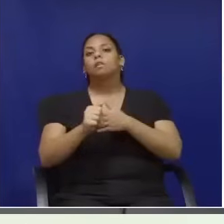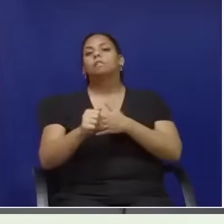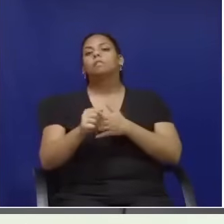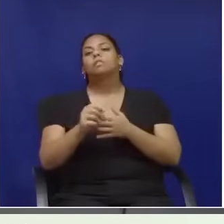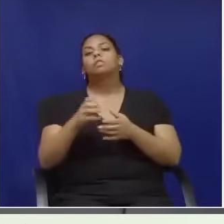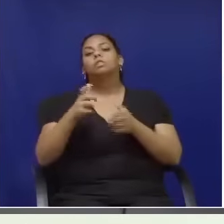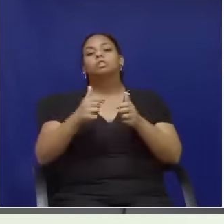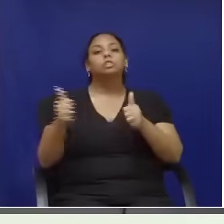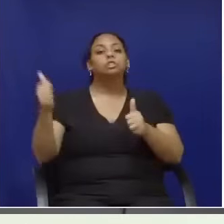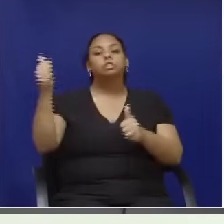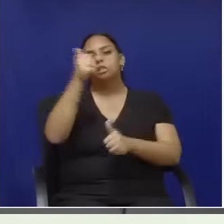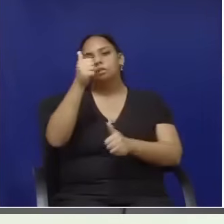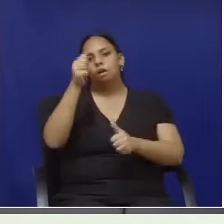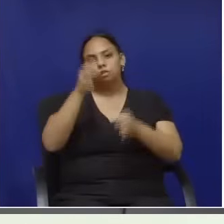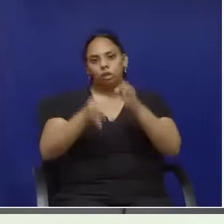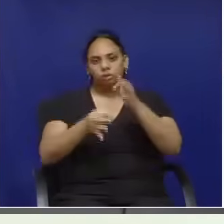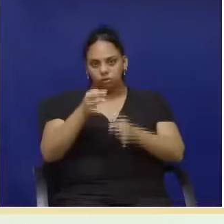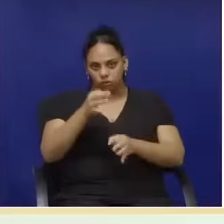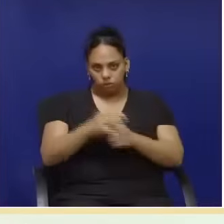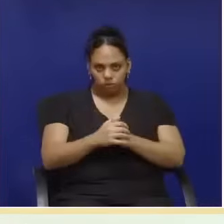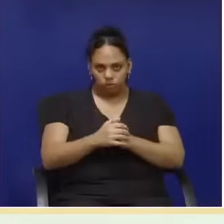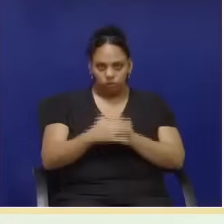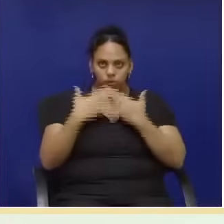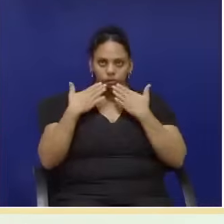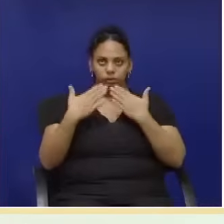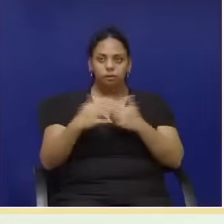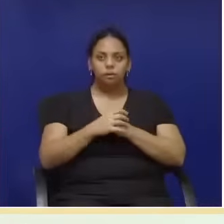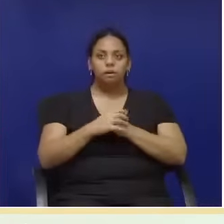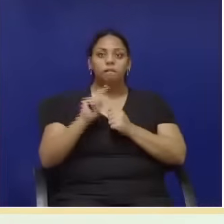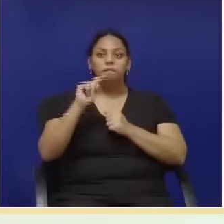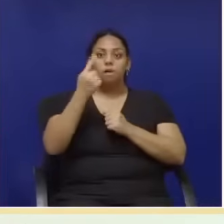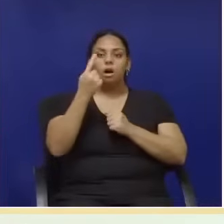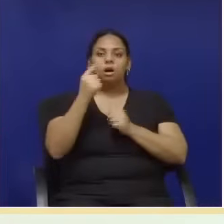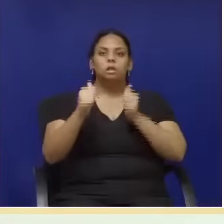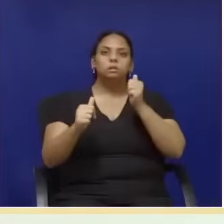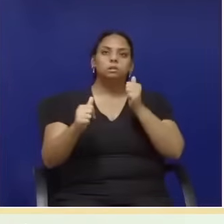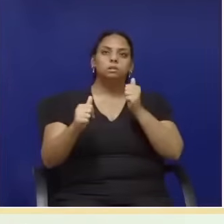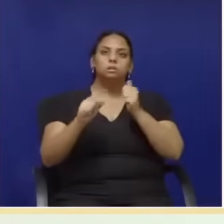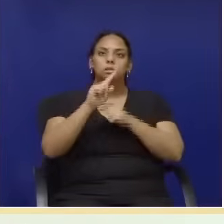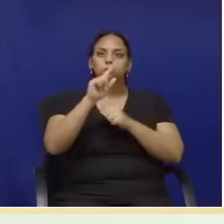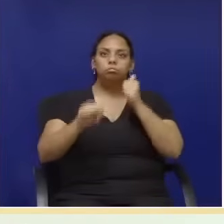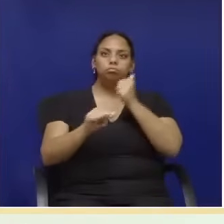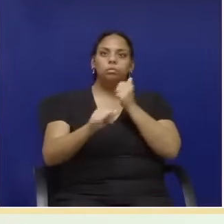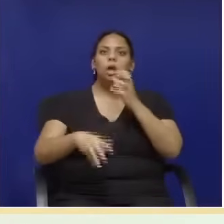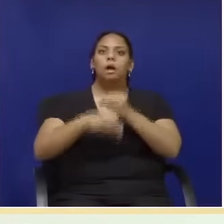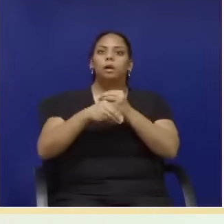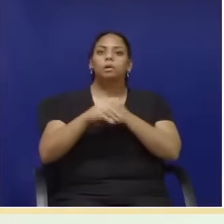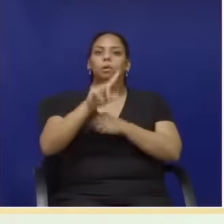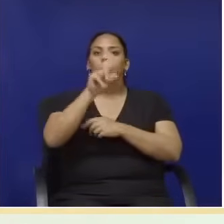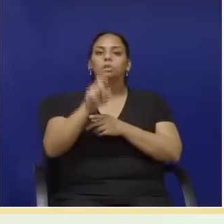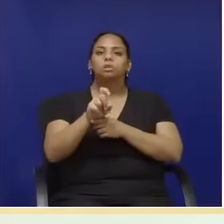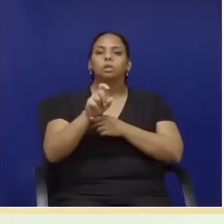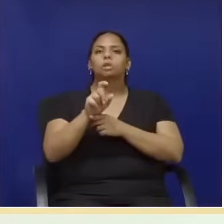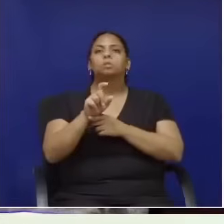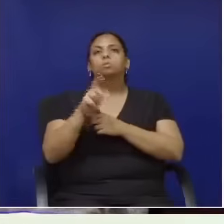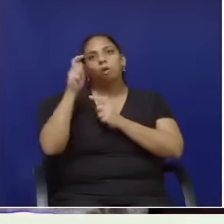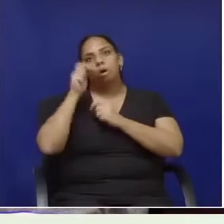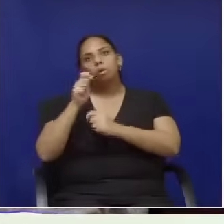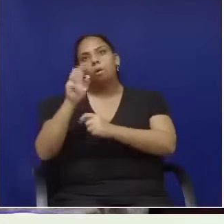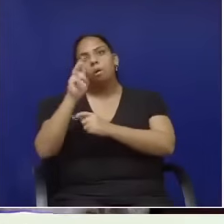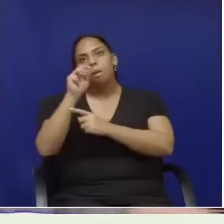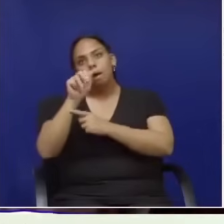you. The first supplementary question will be asked by Honorable Manyi. Thank you, House